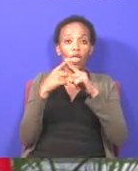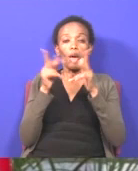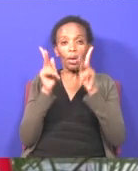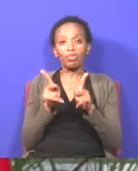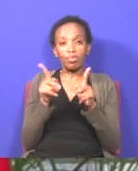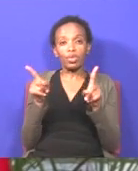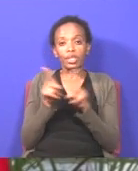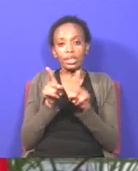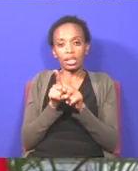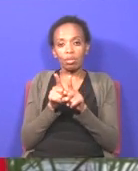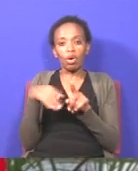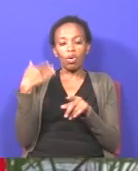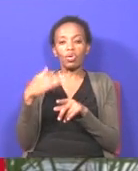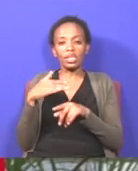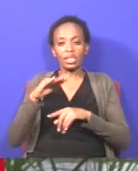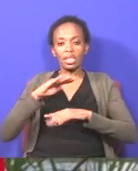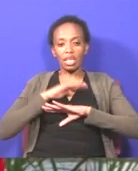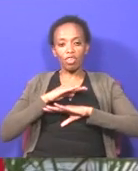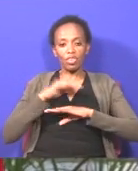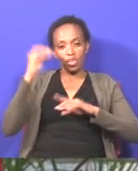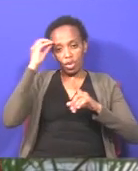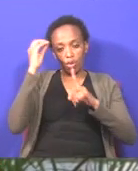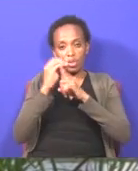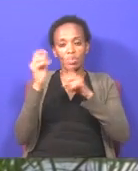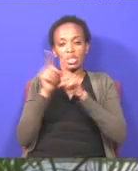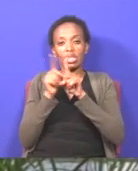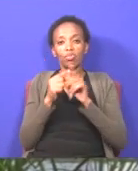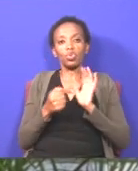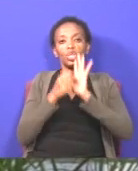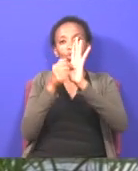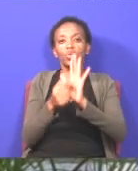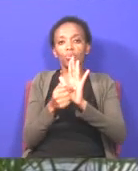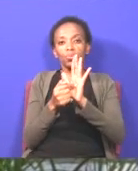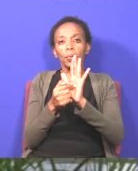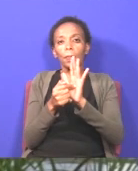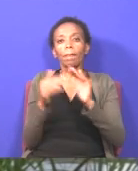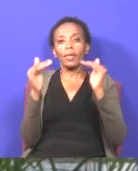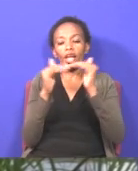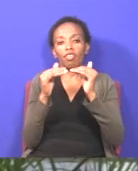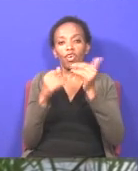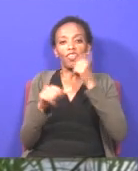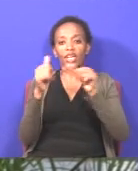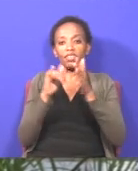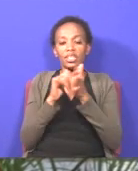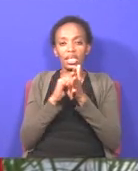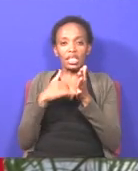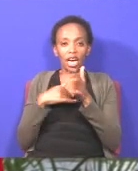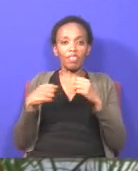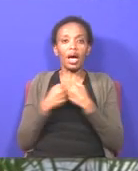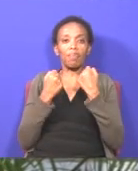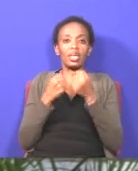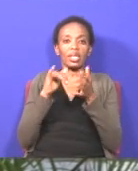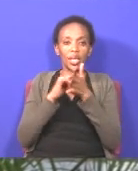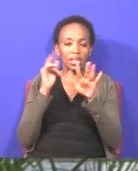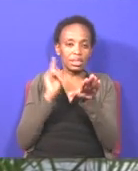are not honest enough and objective to also outline the level of activities that you have carried out in that